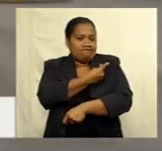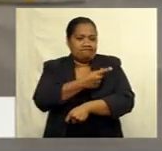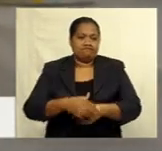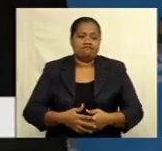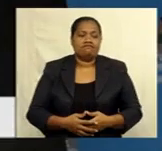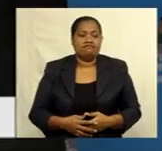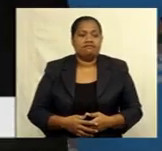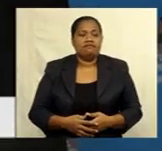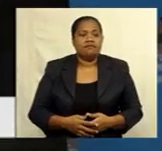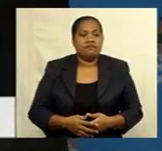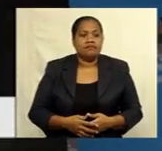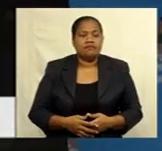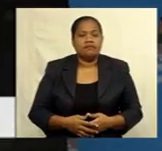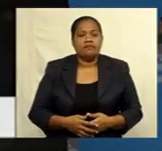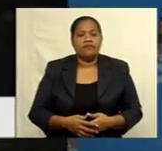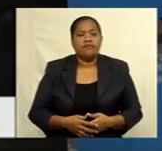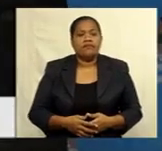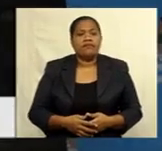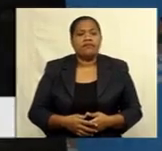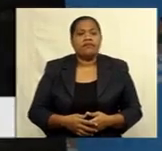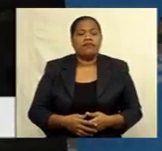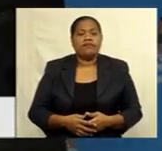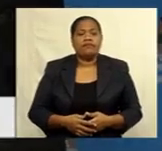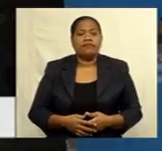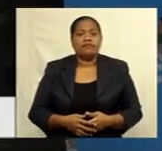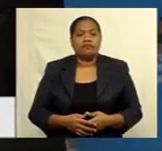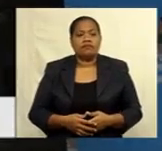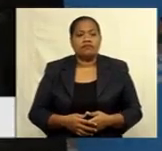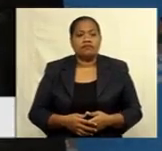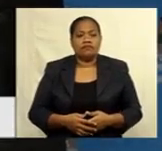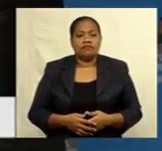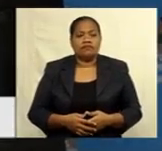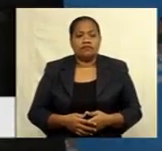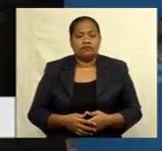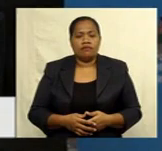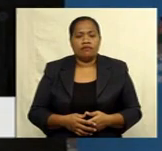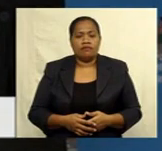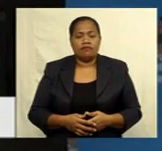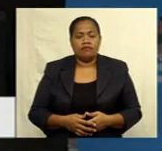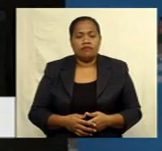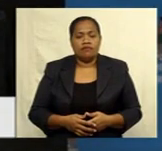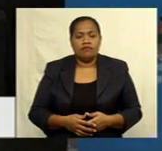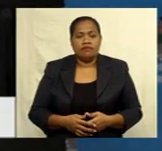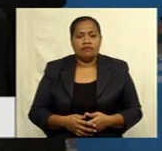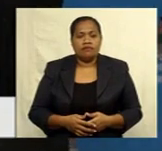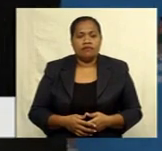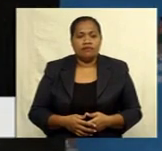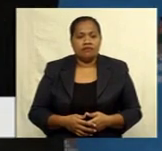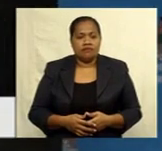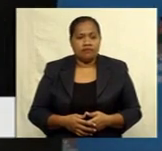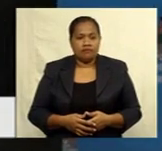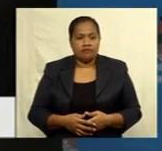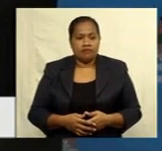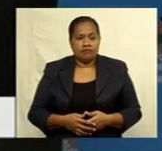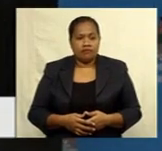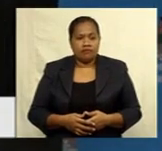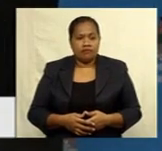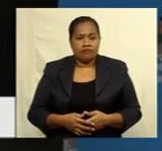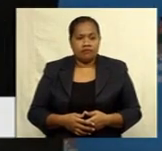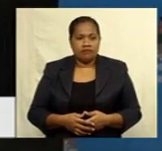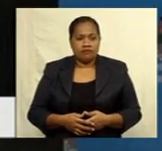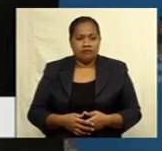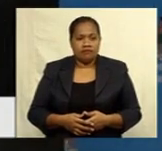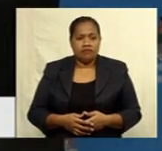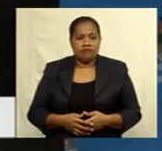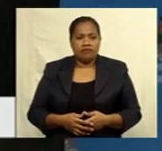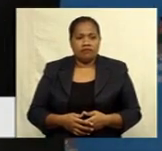what happens to the people who are vaccinated but get other diseases, or they get into car accidents?